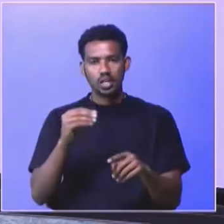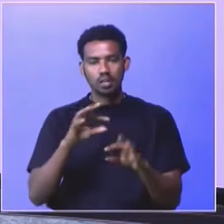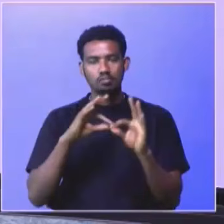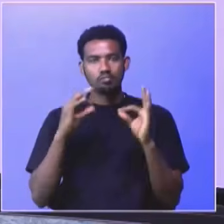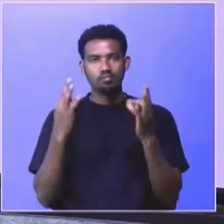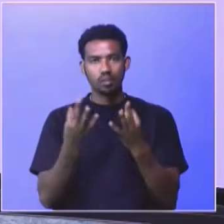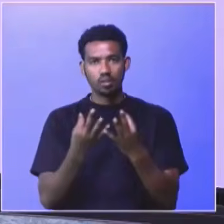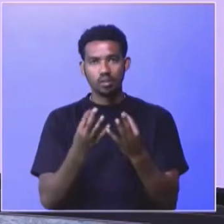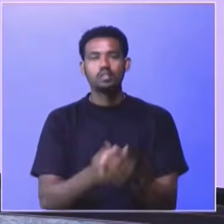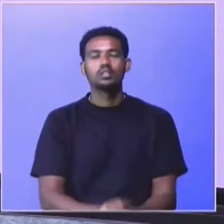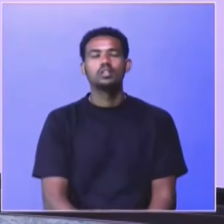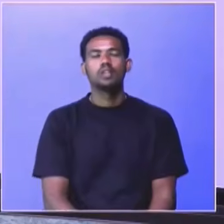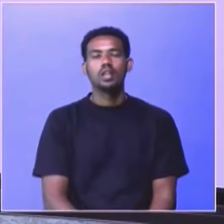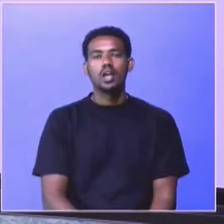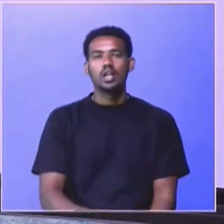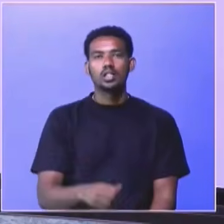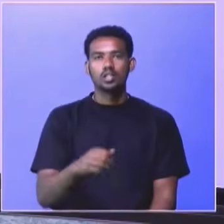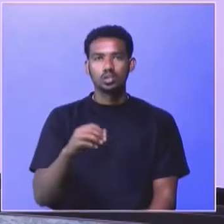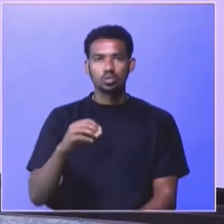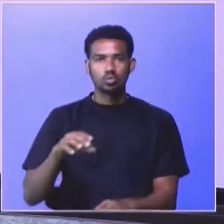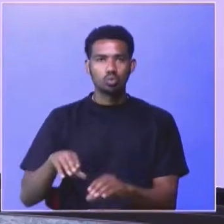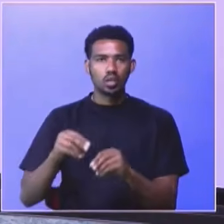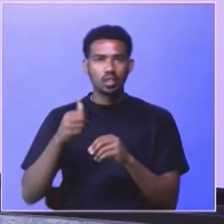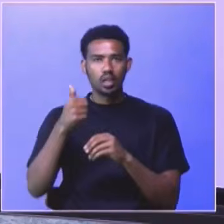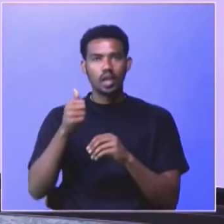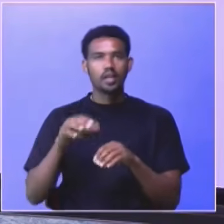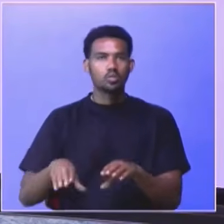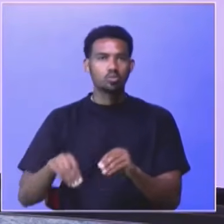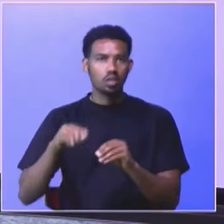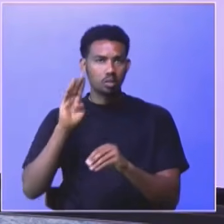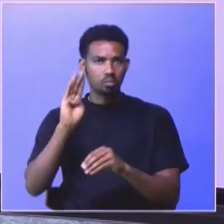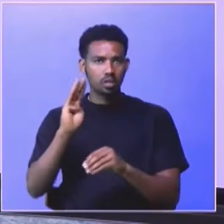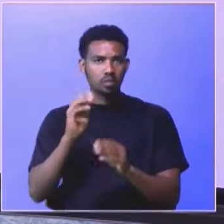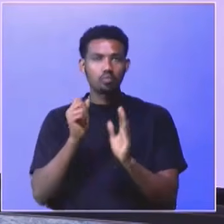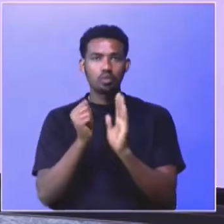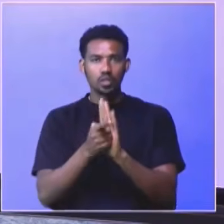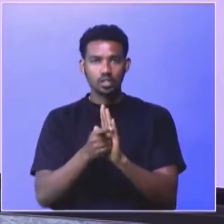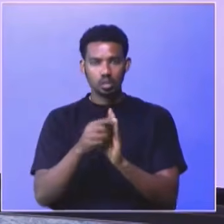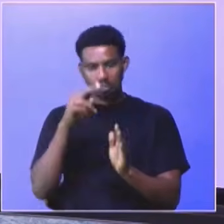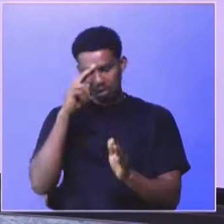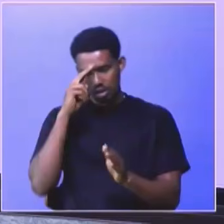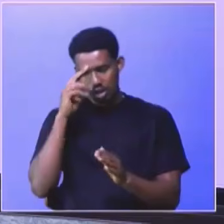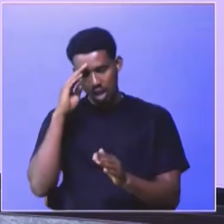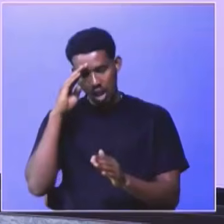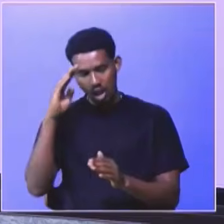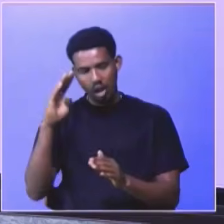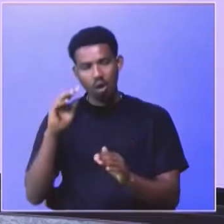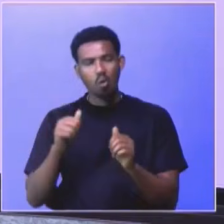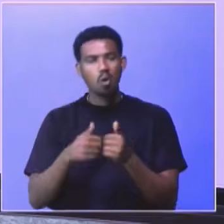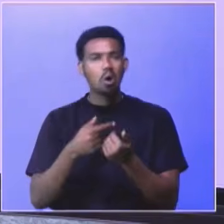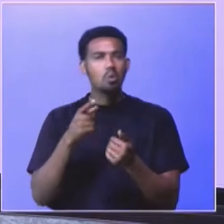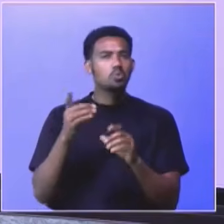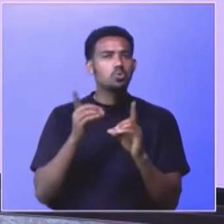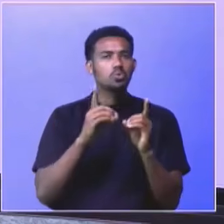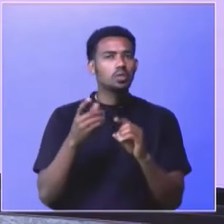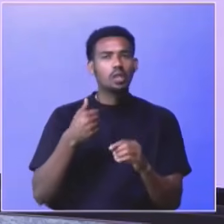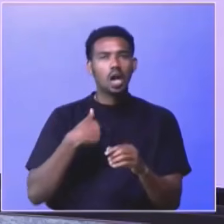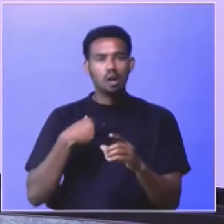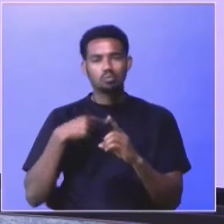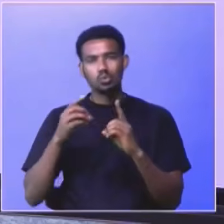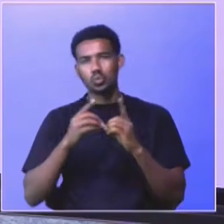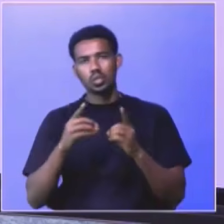Like we just see student A, student B. Here it is, for example. Hello, how are you doing? Hello, I'm doing